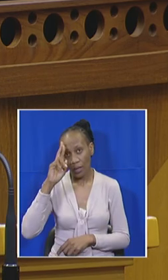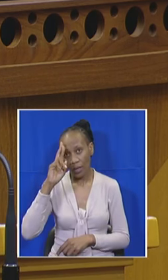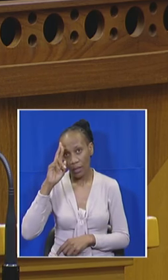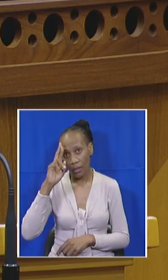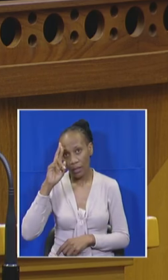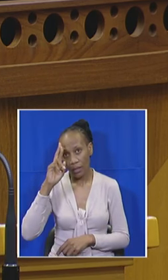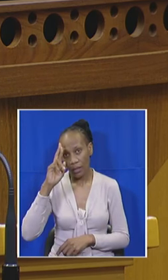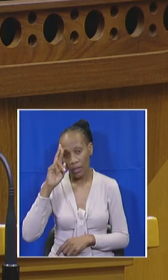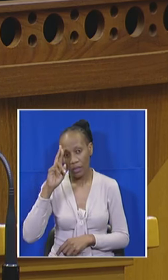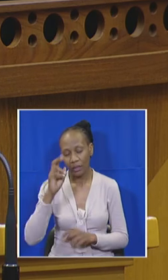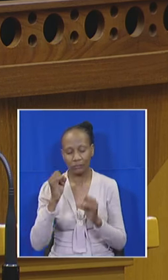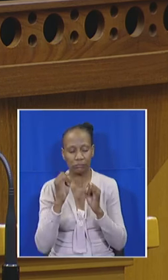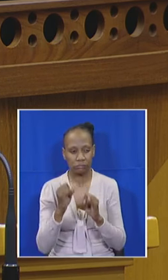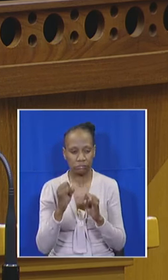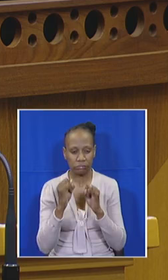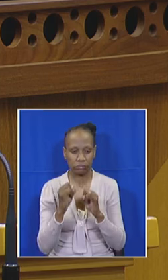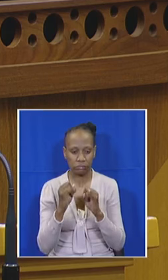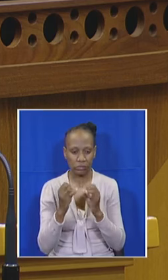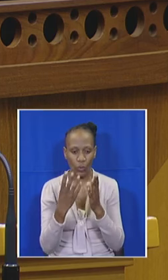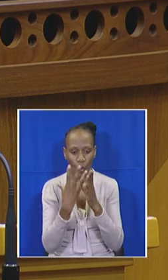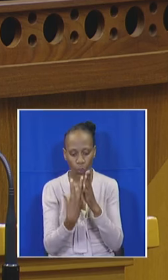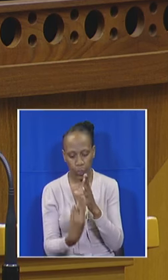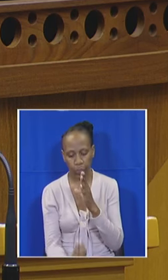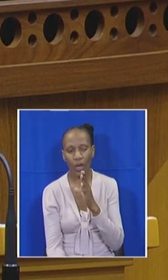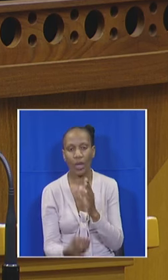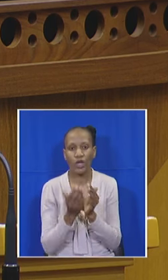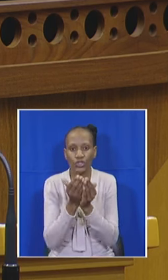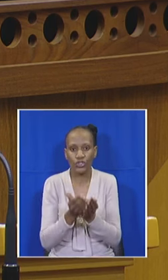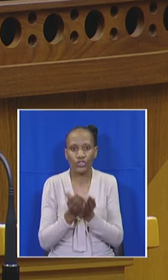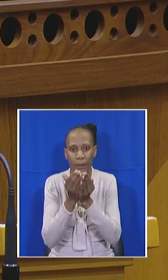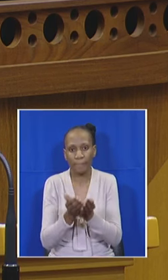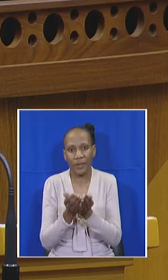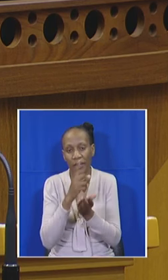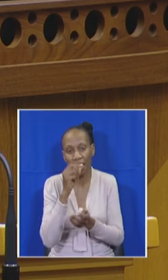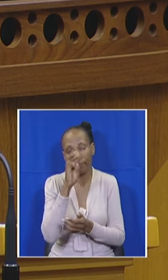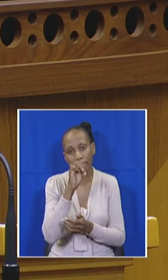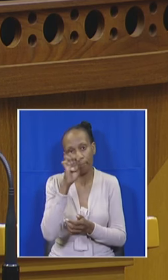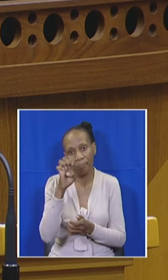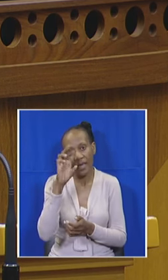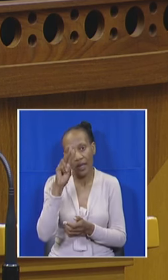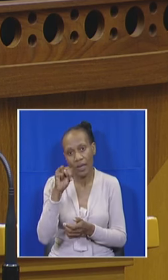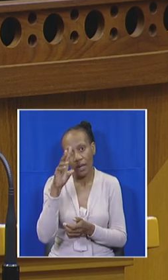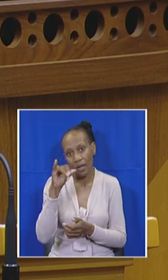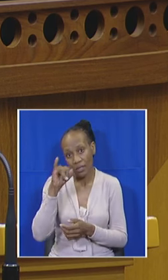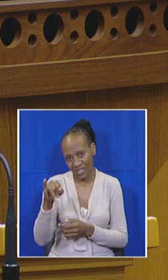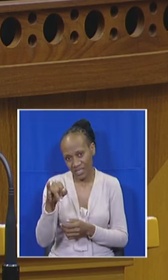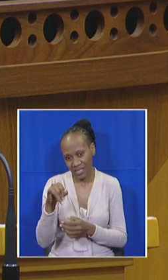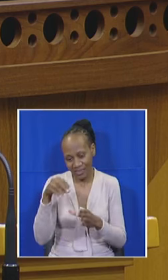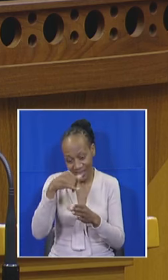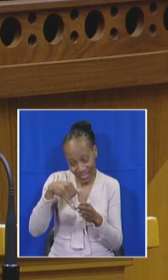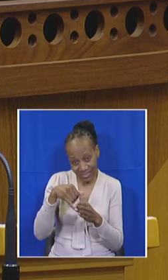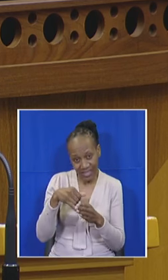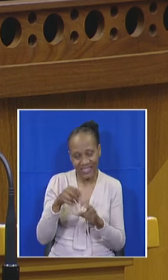the tragic sinking of the ship, the Mendi, carrying more than 600